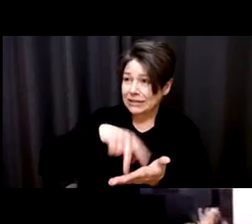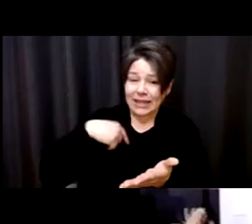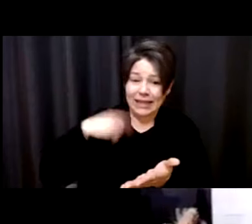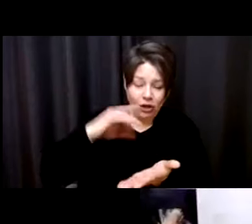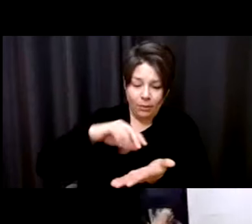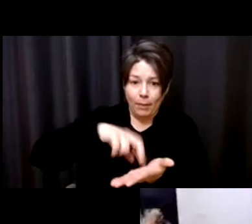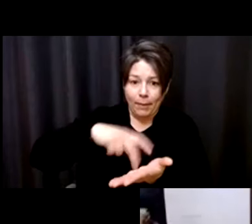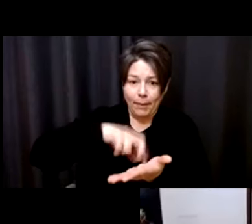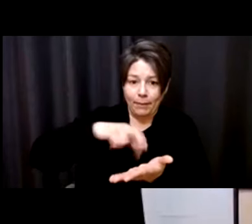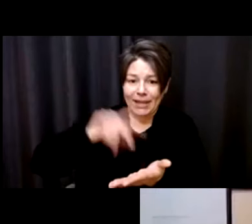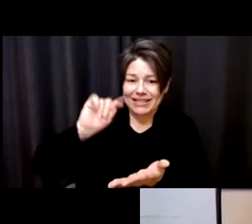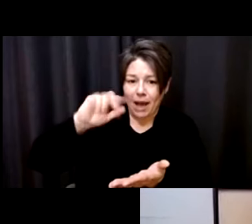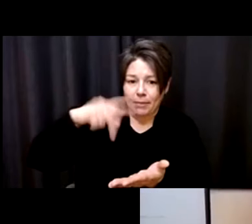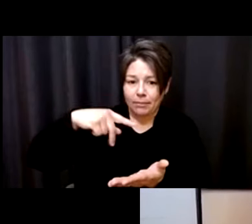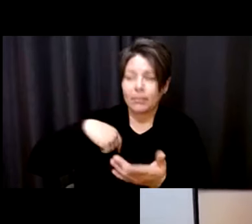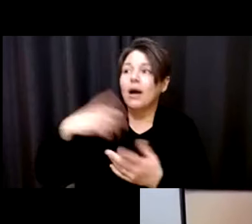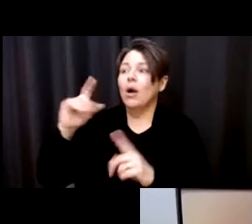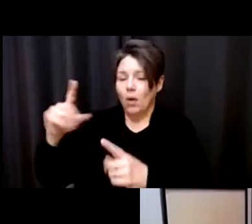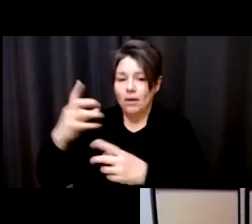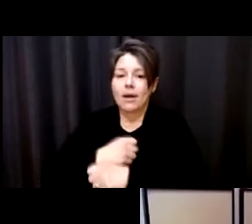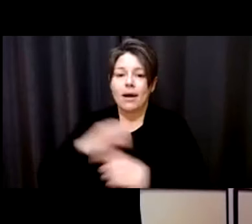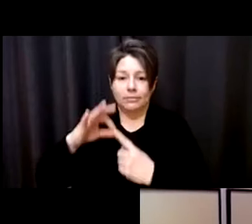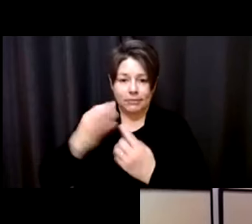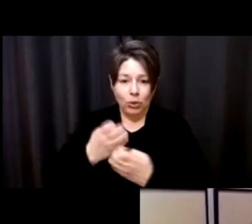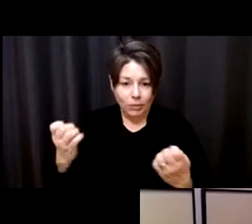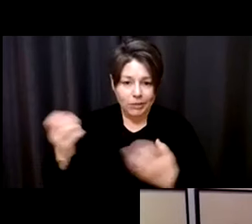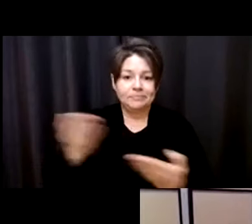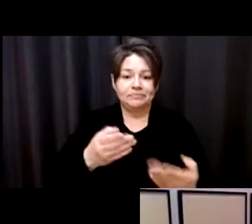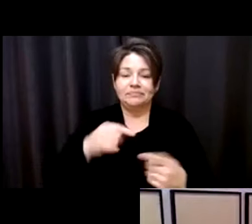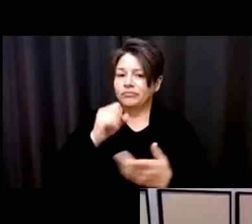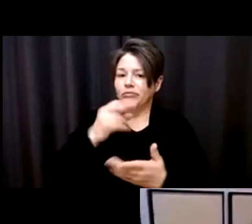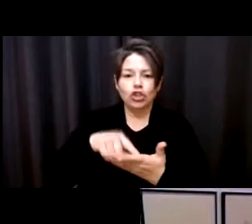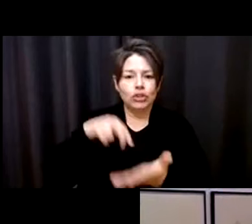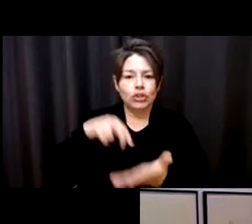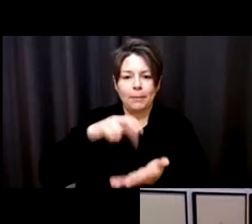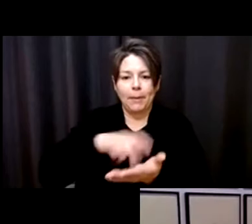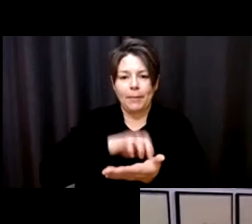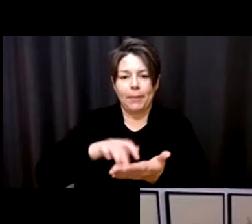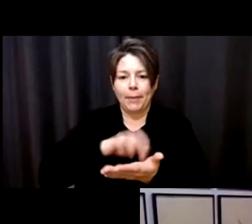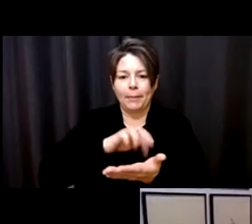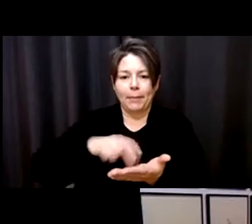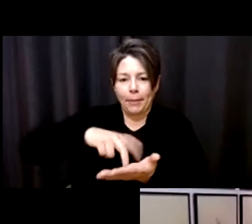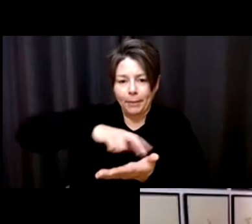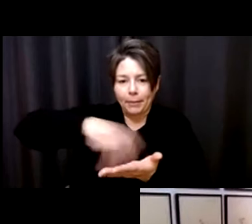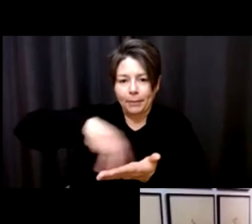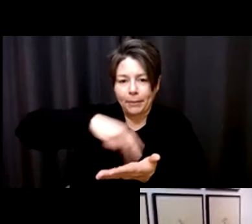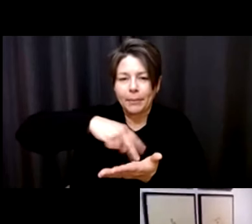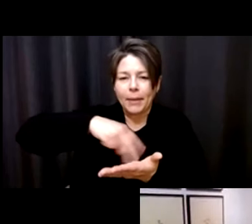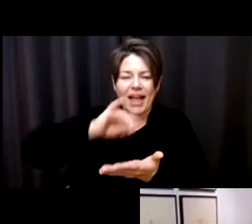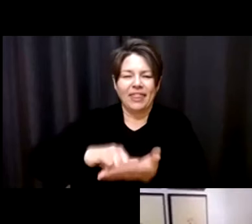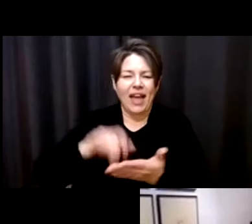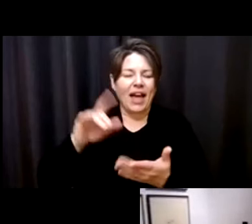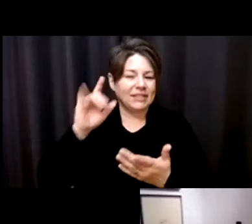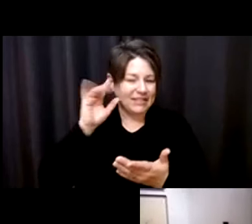some special recording equipment. And she improvised all over, because the tap dancing reminds